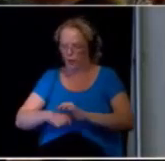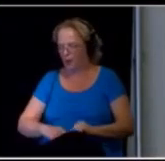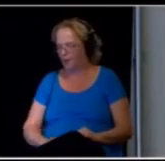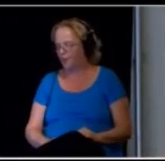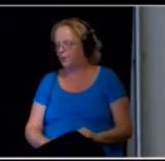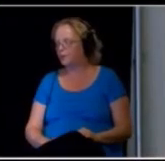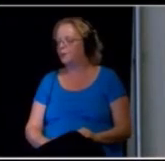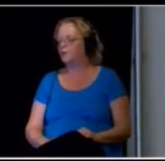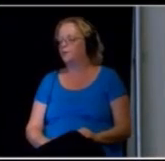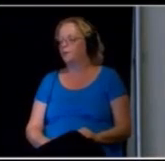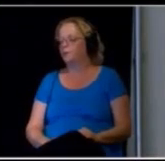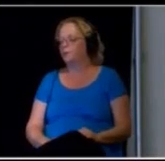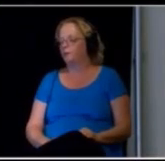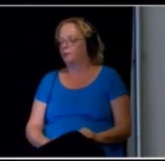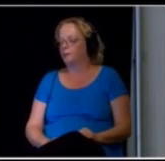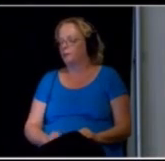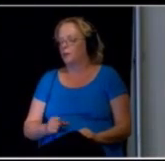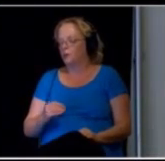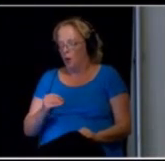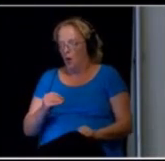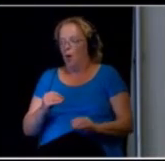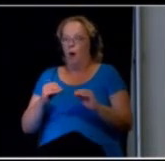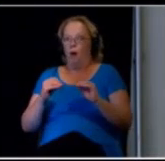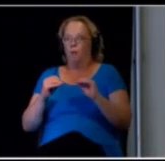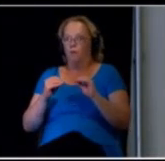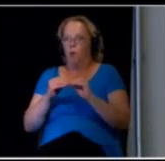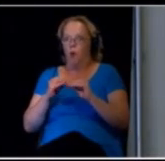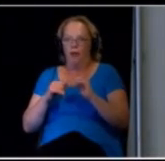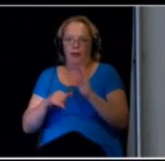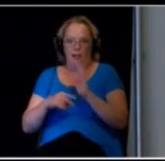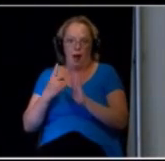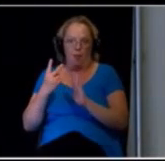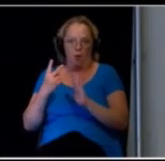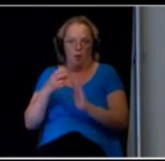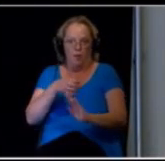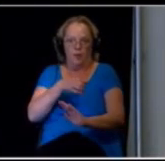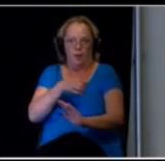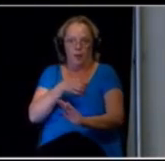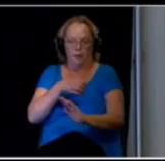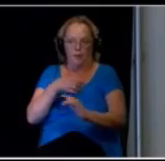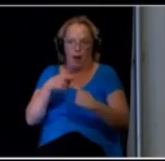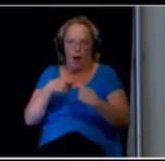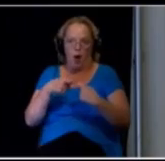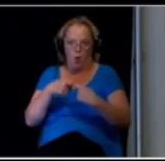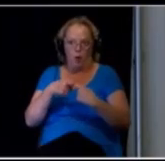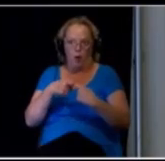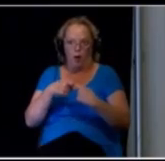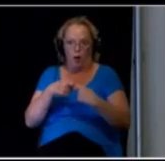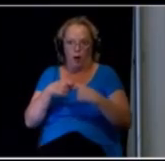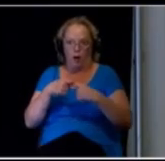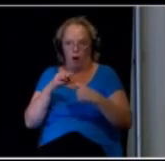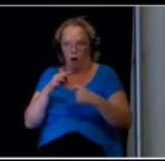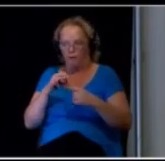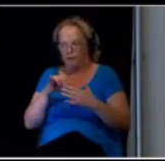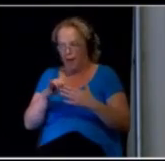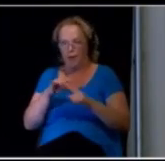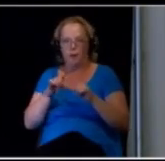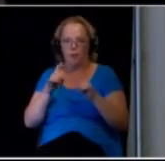So that it basically will more than double the power output of the power pack, and the price is going to stay the